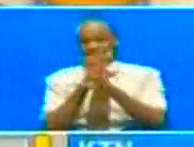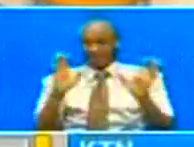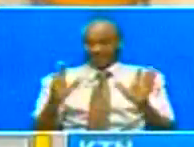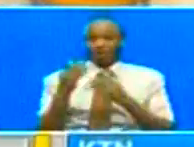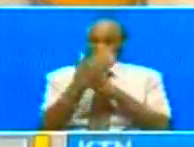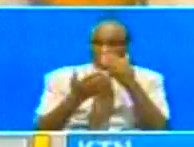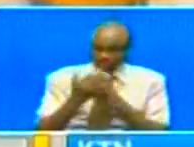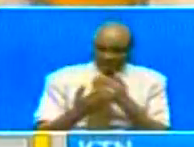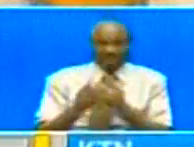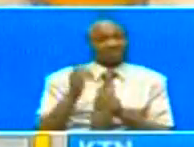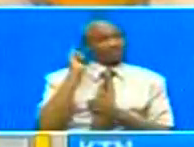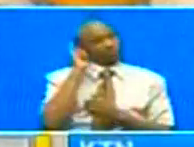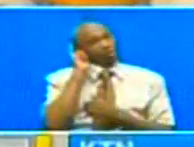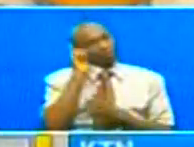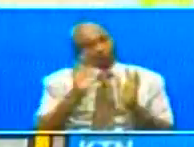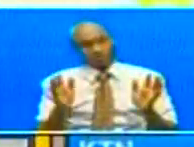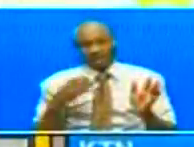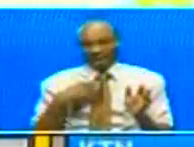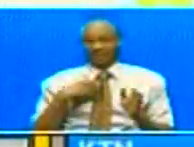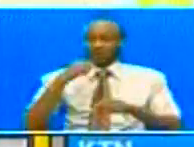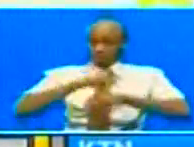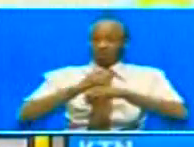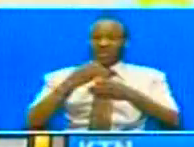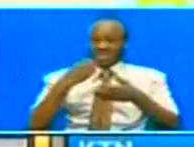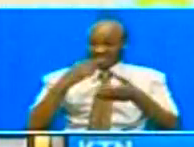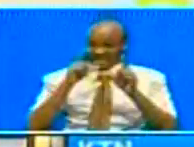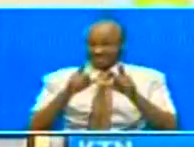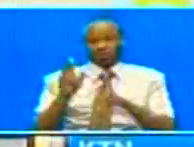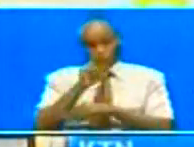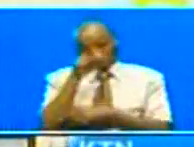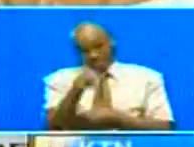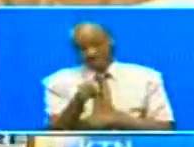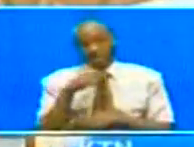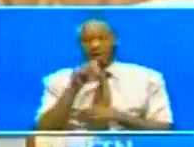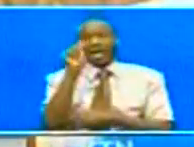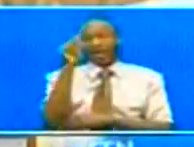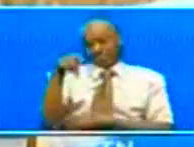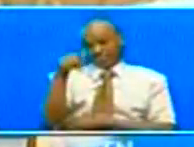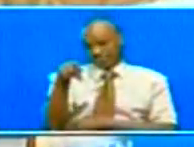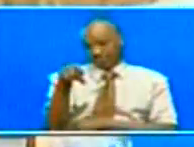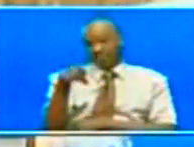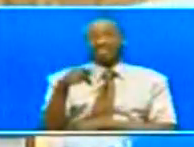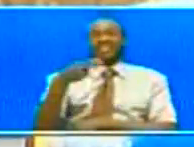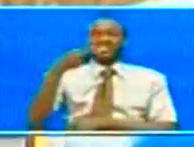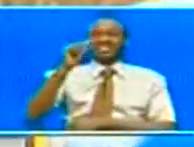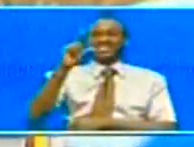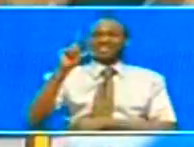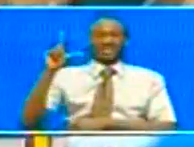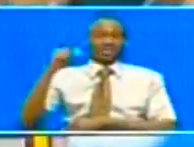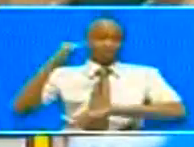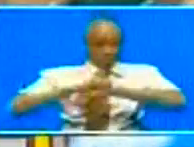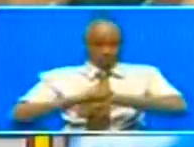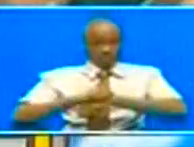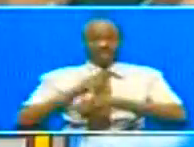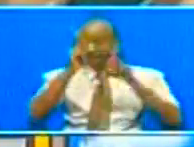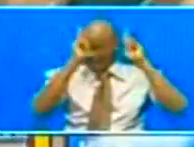computer, smartphone, or an end-of-school license to use the software or application. Students from Hill School in Kakamega have adapted